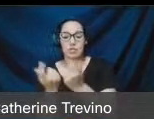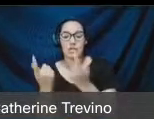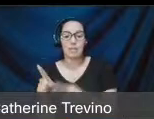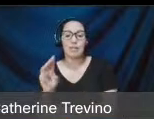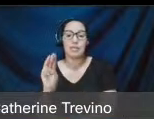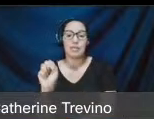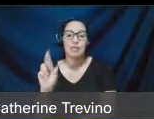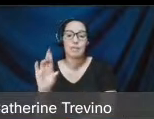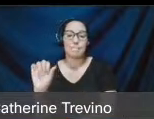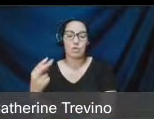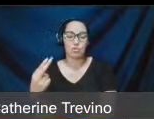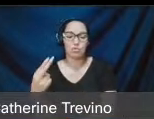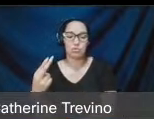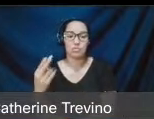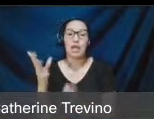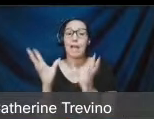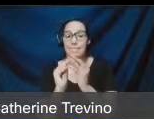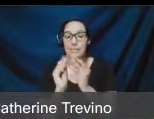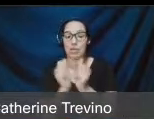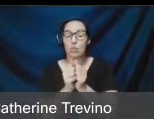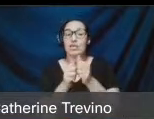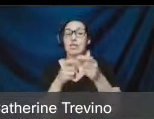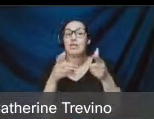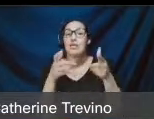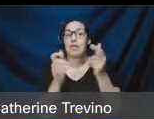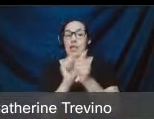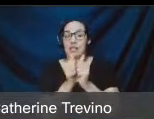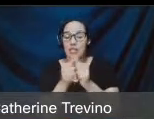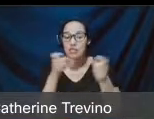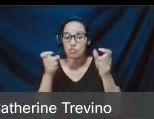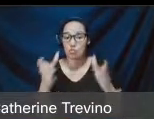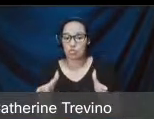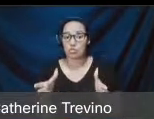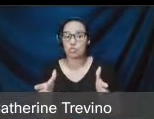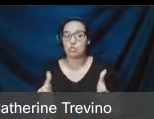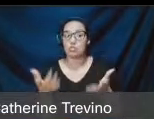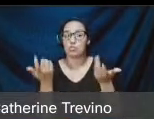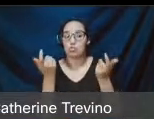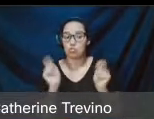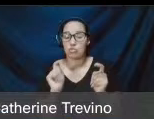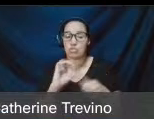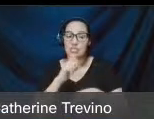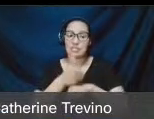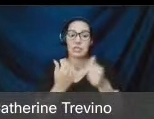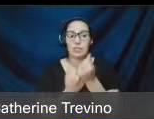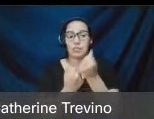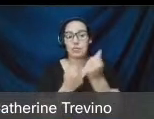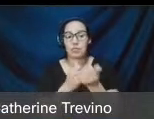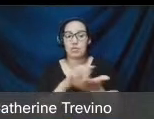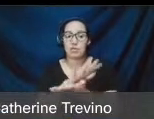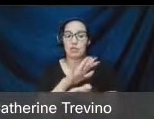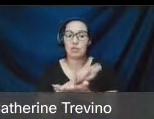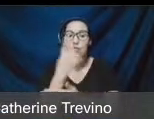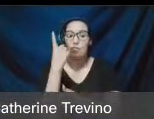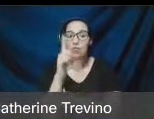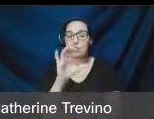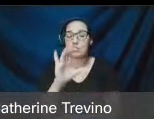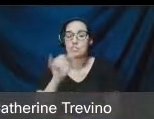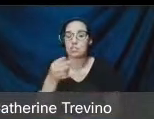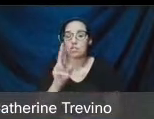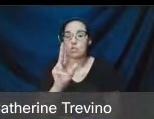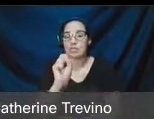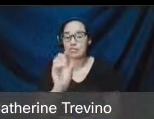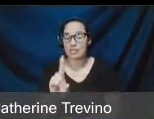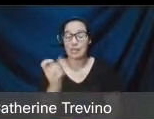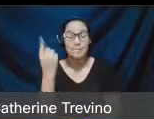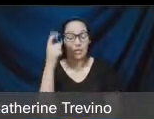in March. I've met with the athletic directors who are working to develop a return to sport guidance document for CJUSD, but it is